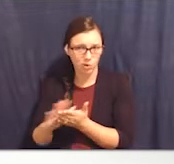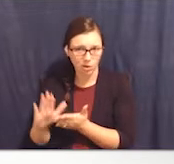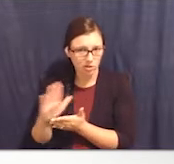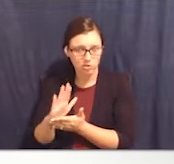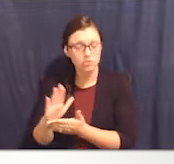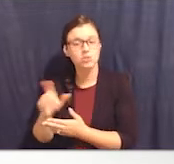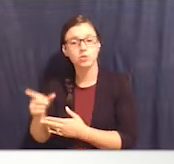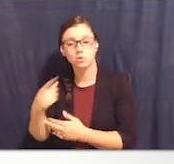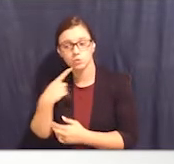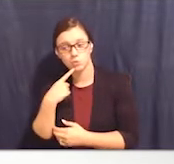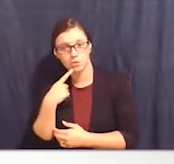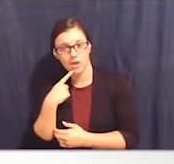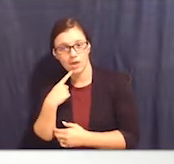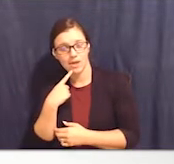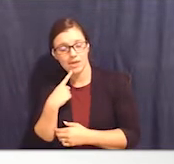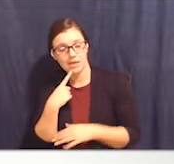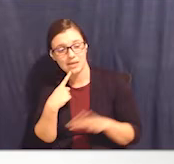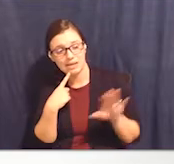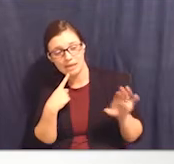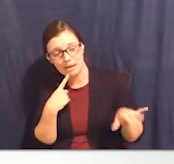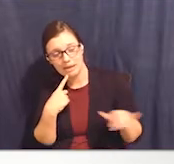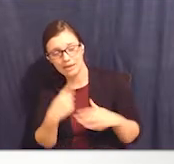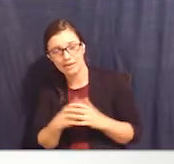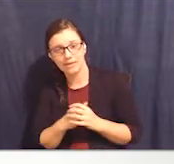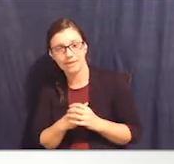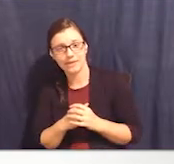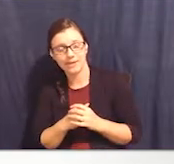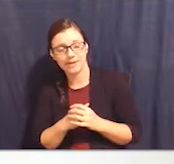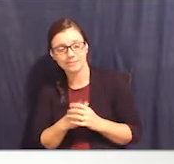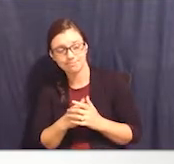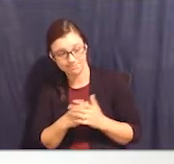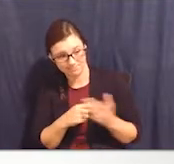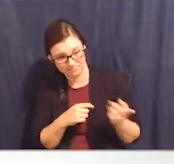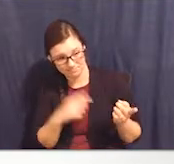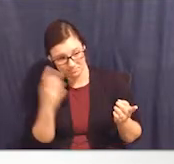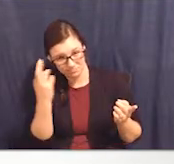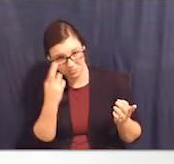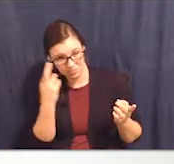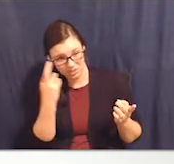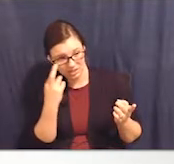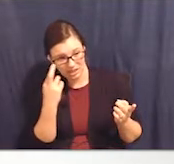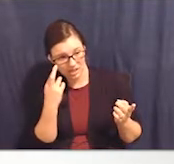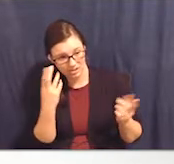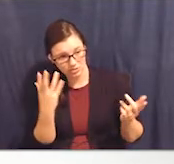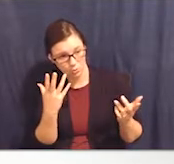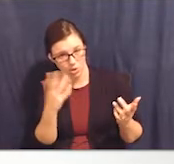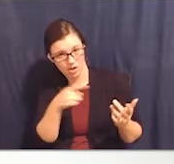should have access to share their directors, their administration,